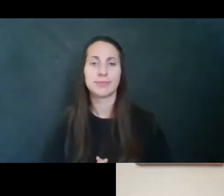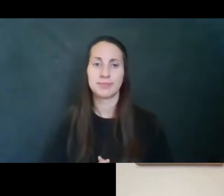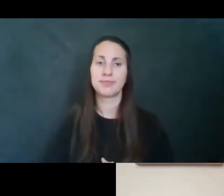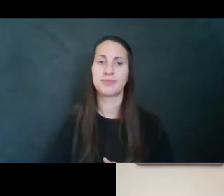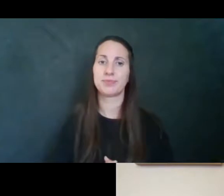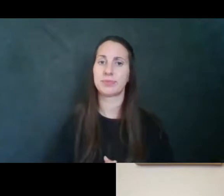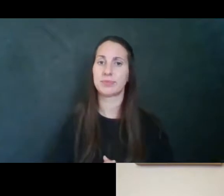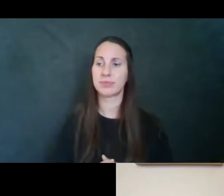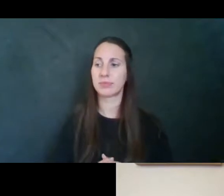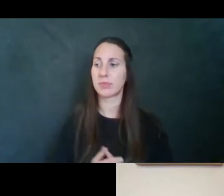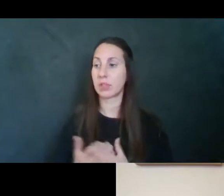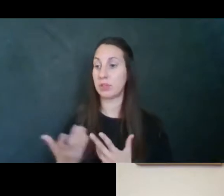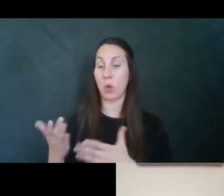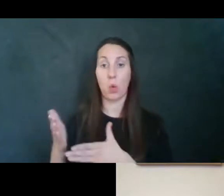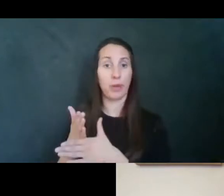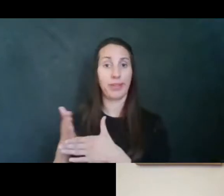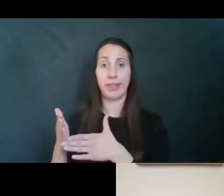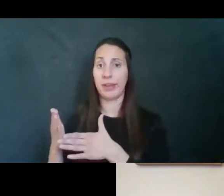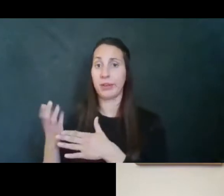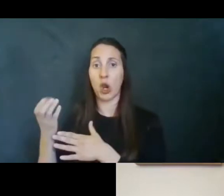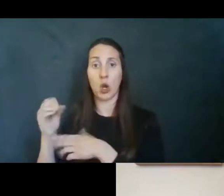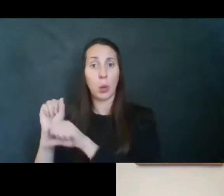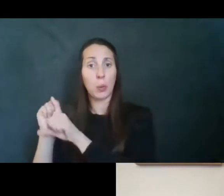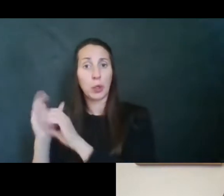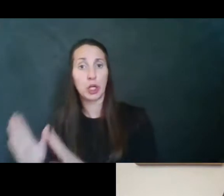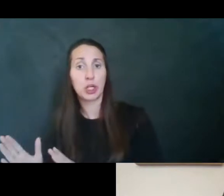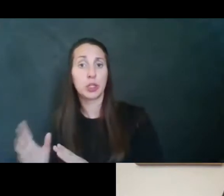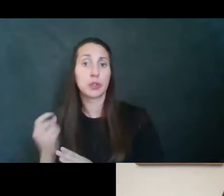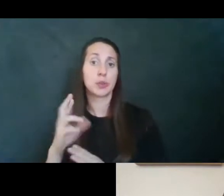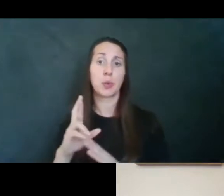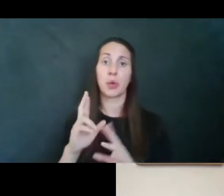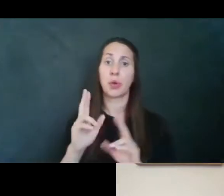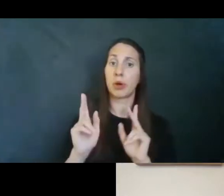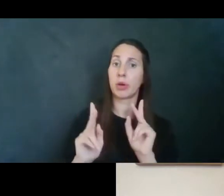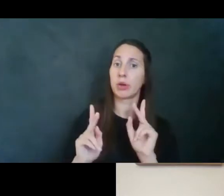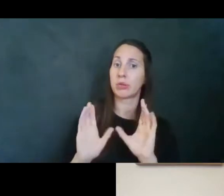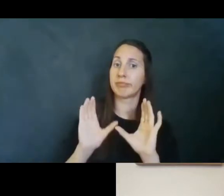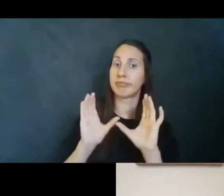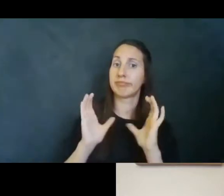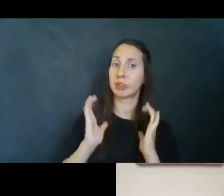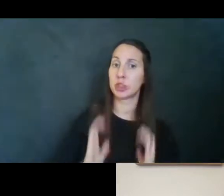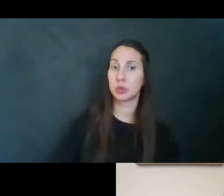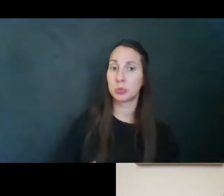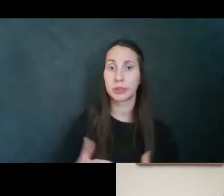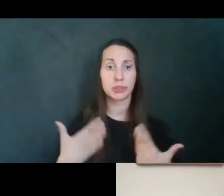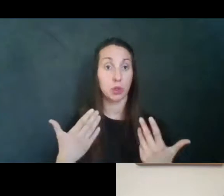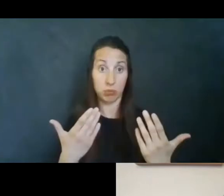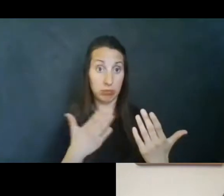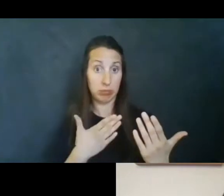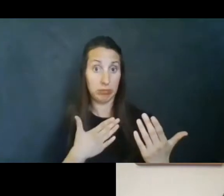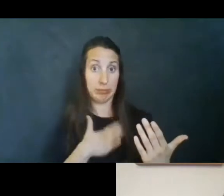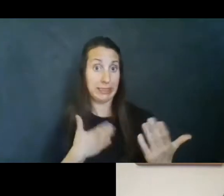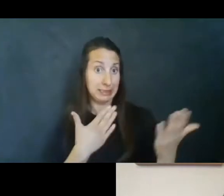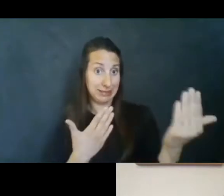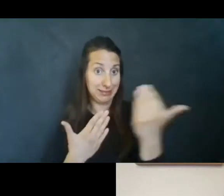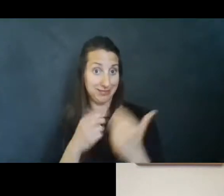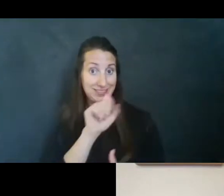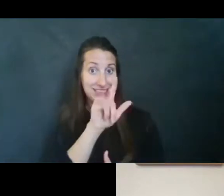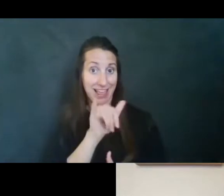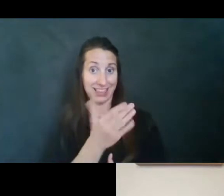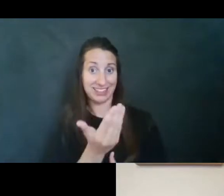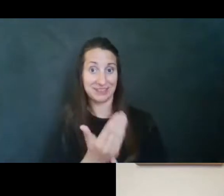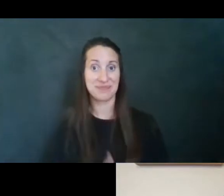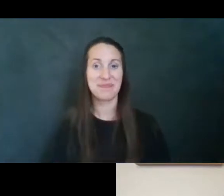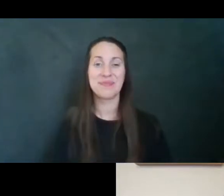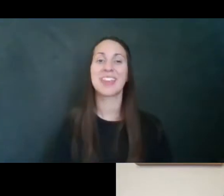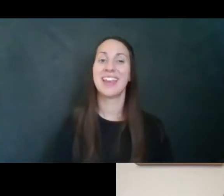the constituents that we work on. But please, anyone else who wants to chime in, I'd love to hear you. Yeah,